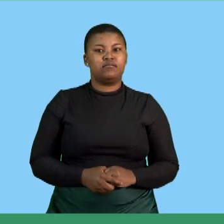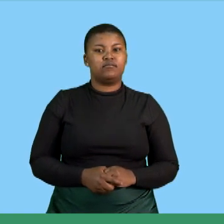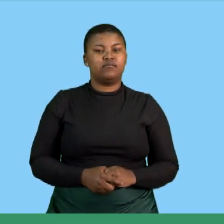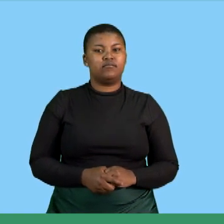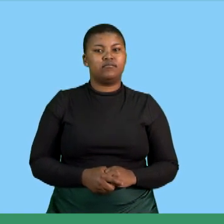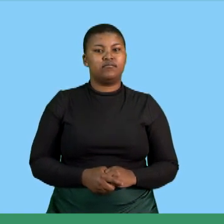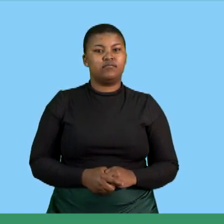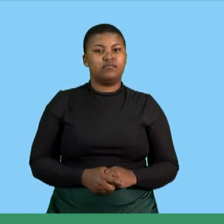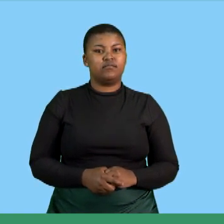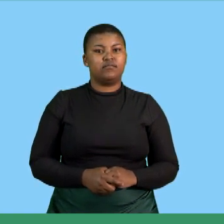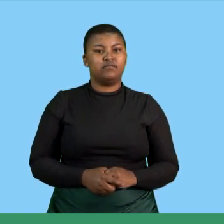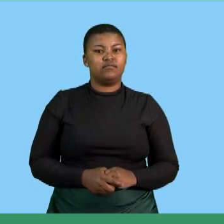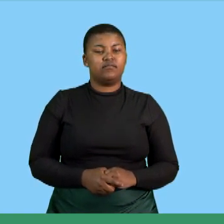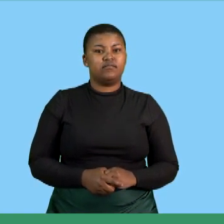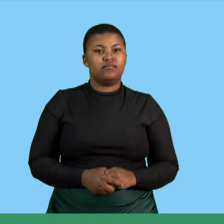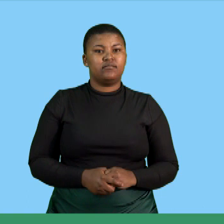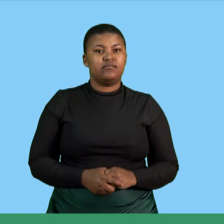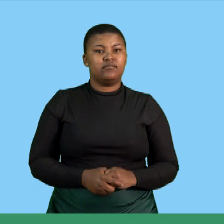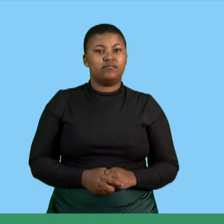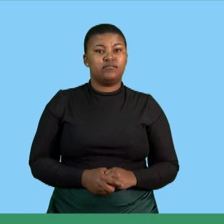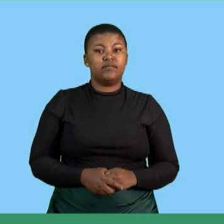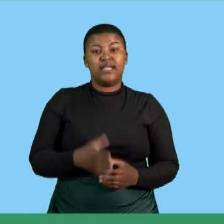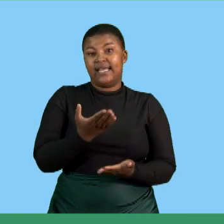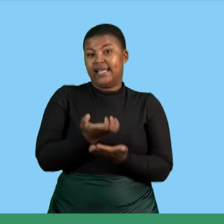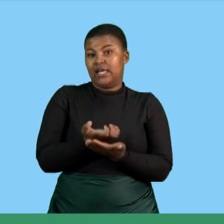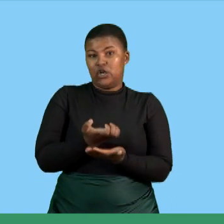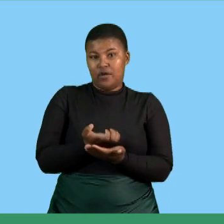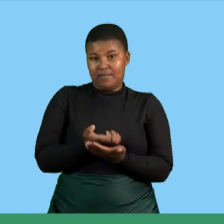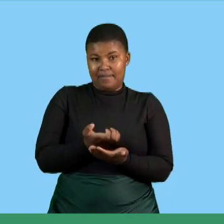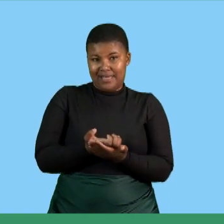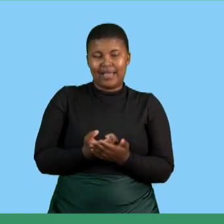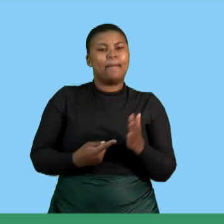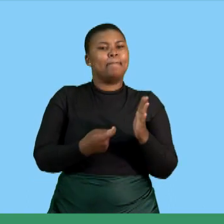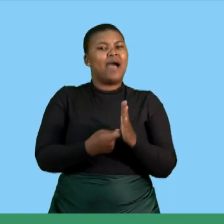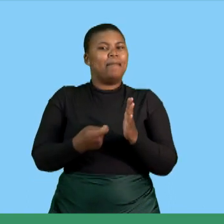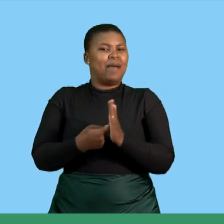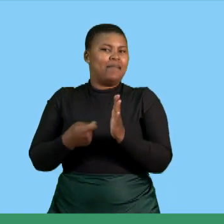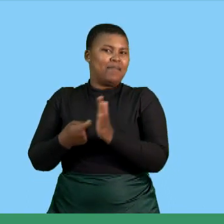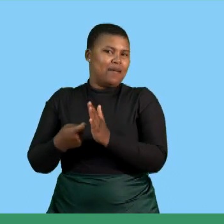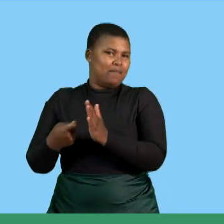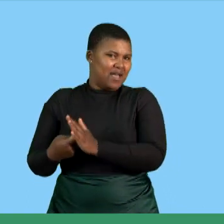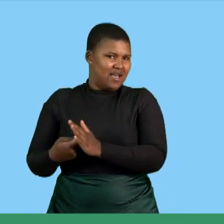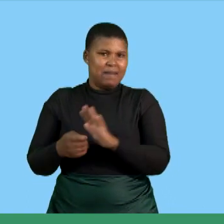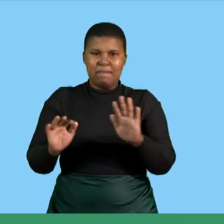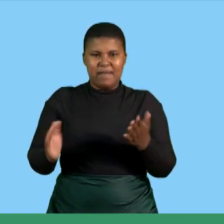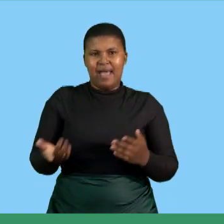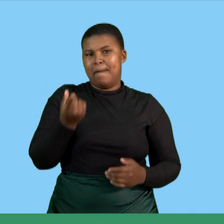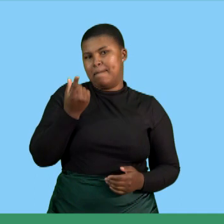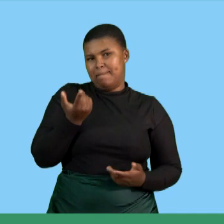specifically ask the society. Economic environment is the buying power of the